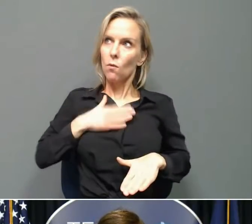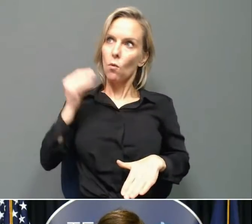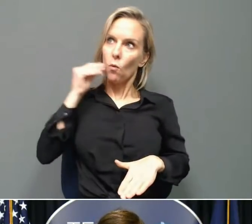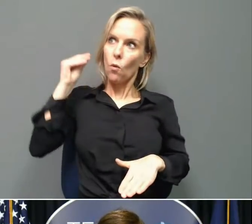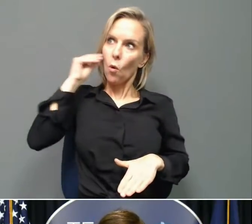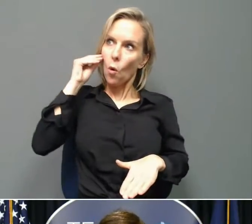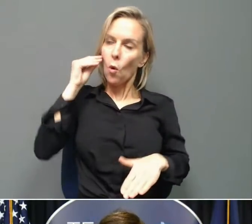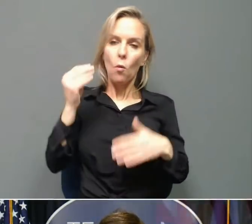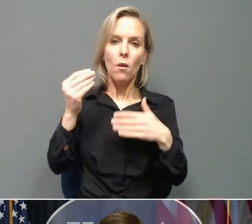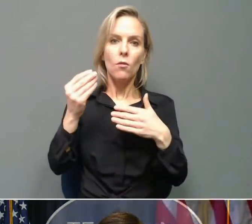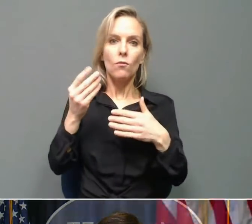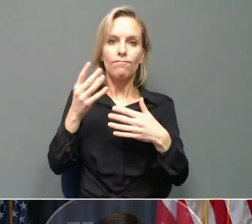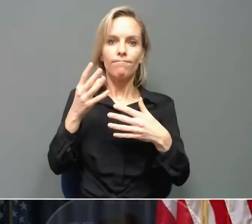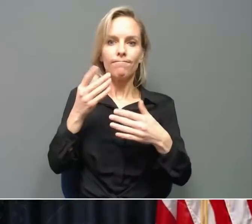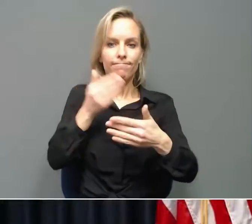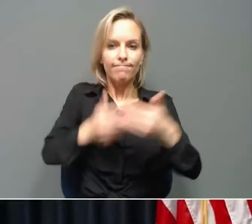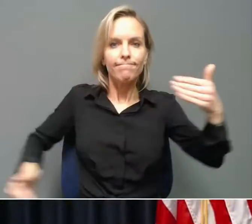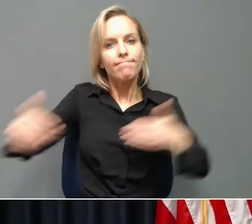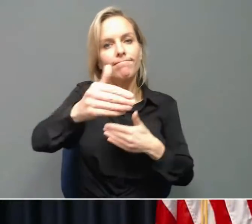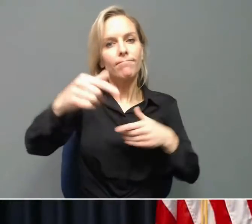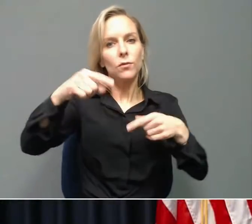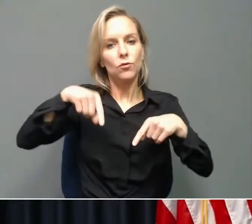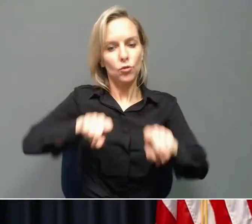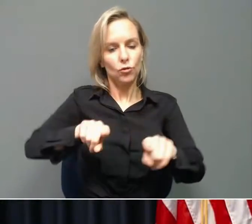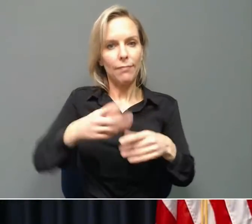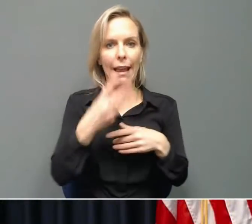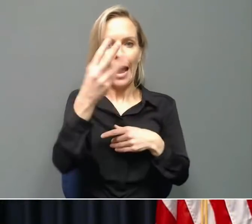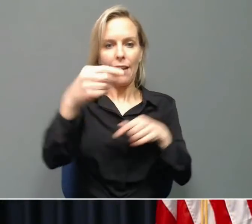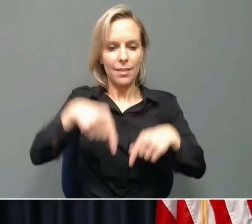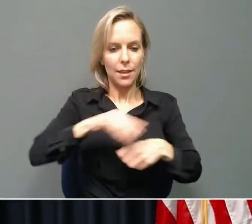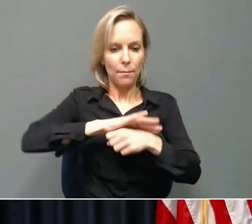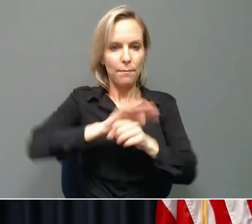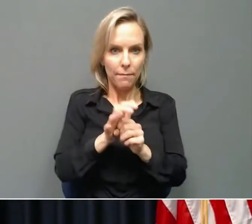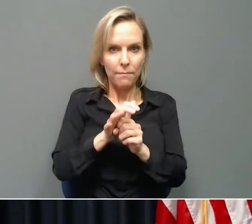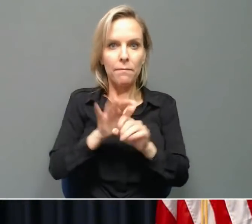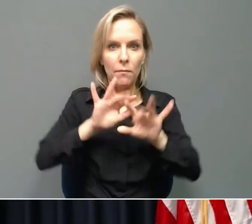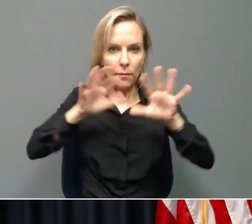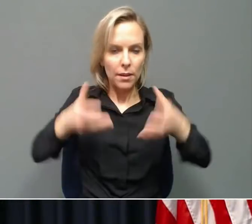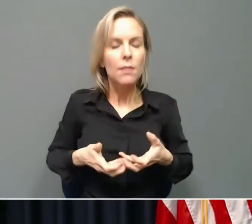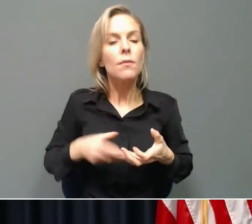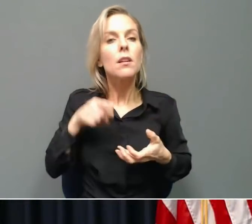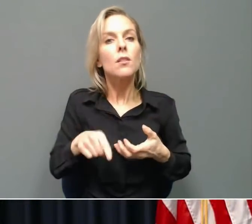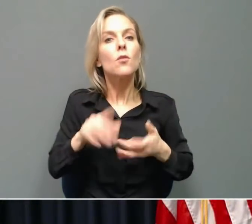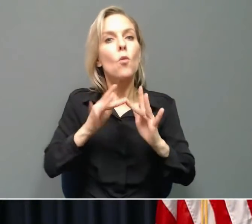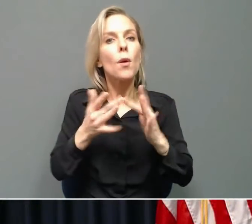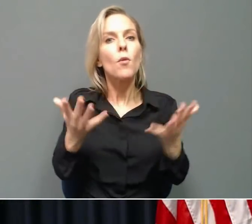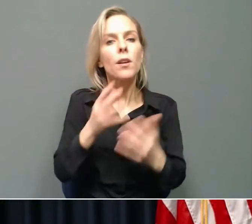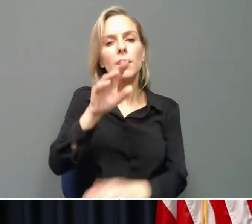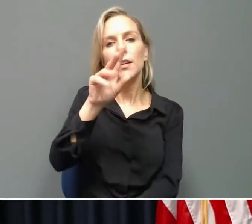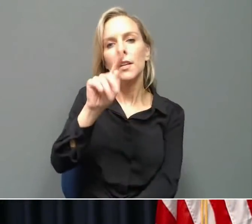this pandemic. Again, the website is